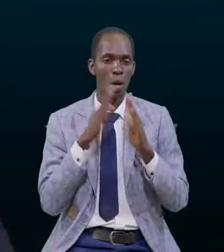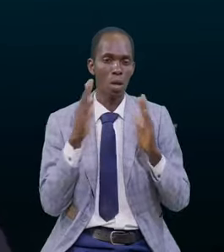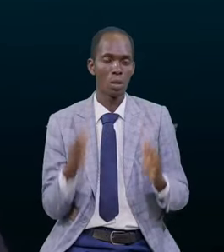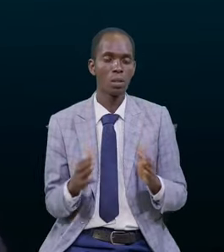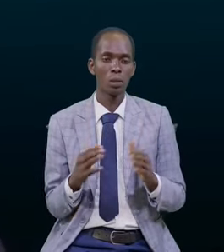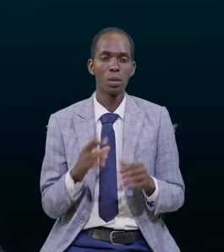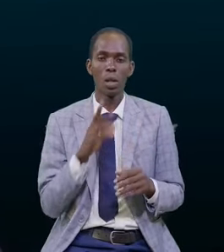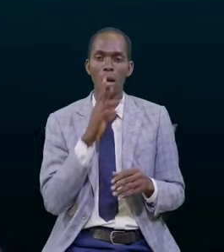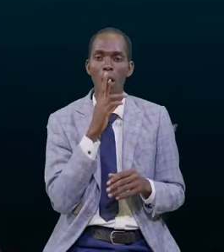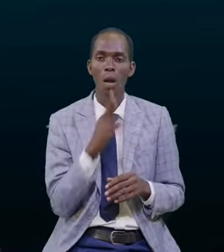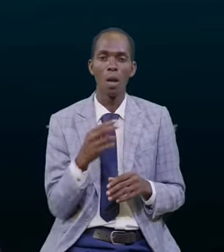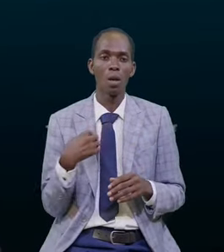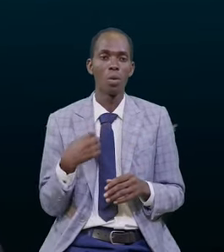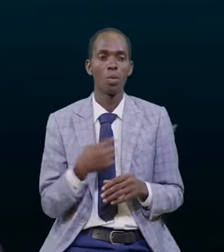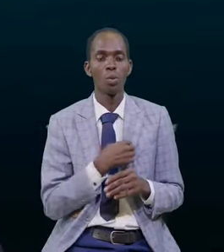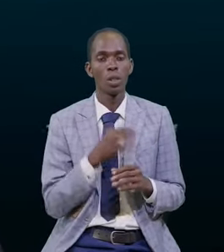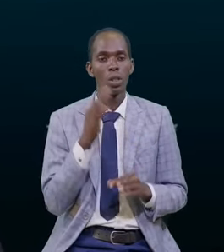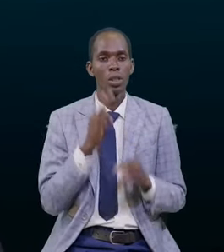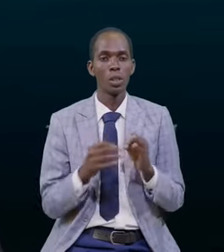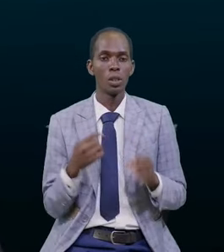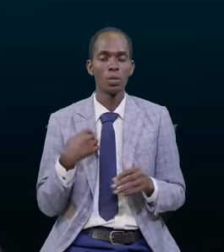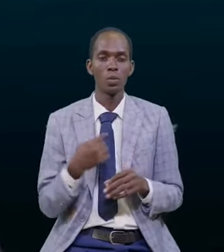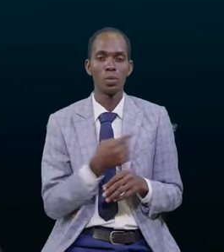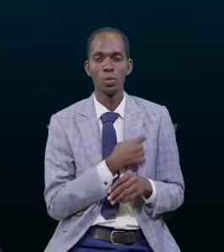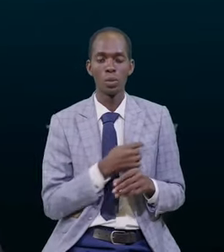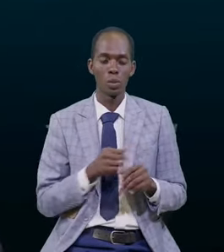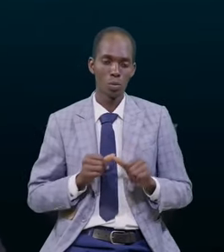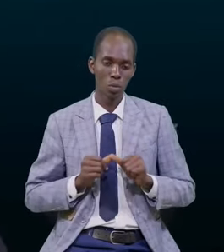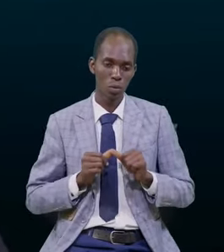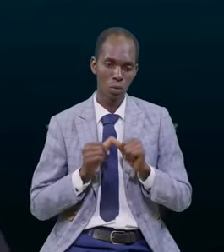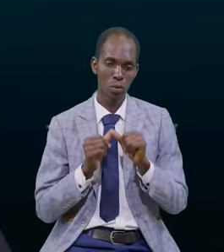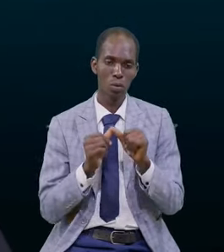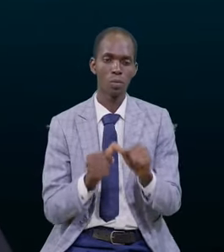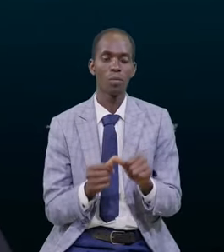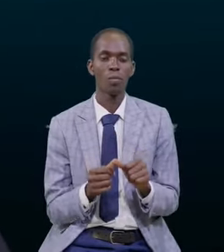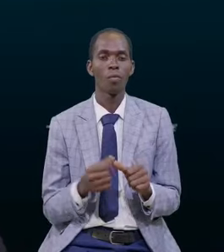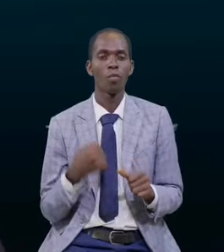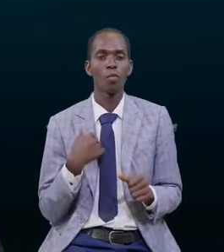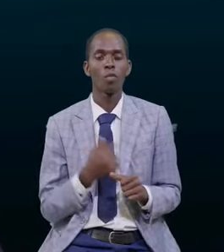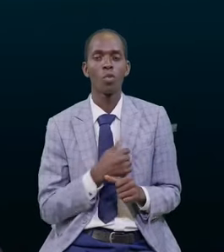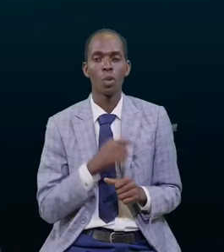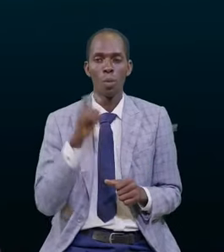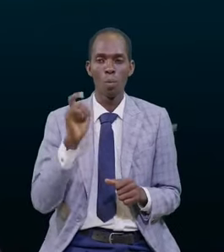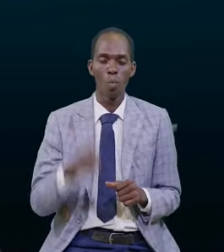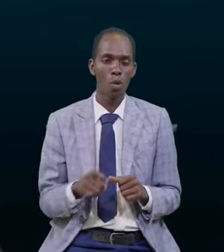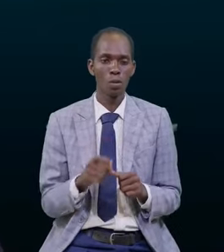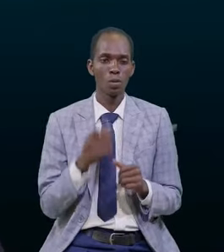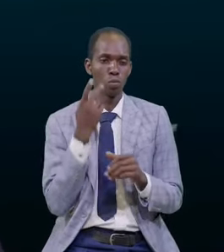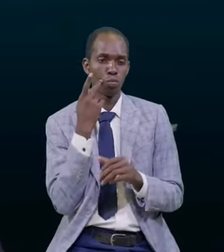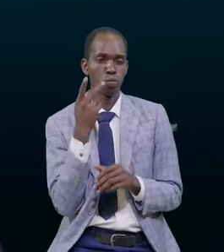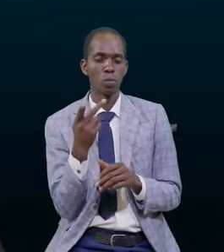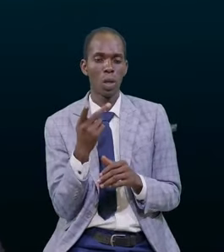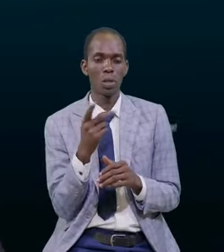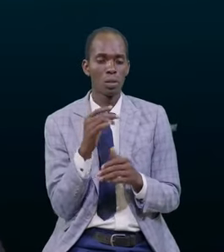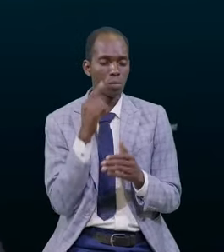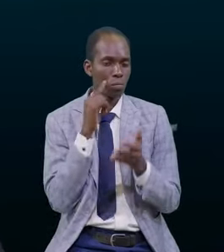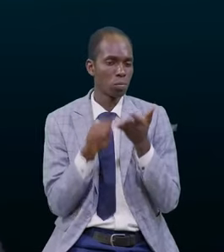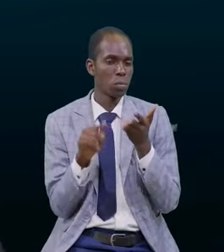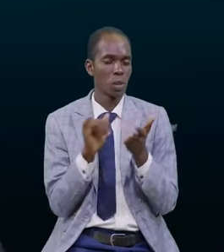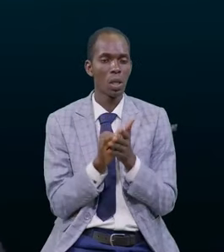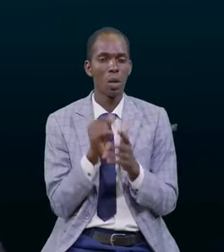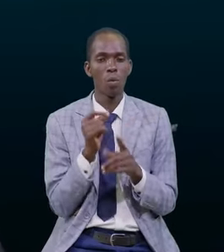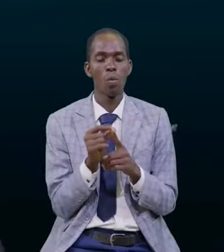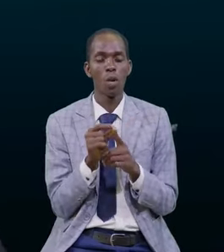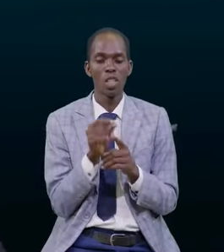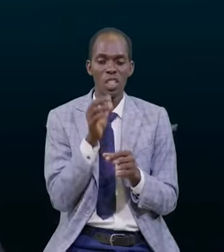We Hold Fast If We Hold Fast we need to mark that twetter word if if we